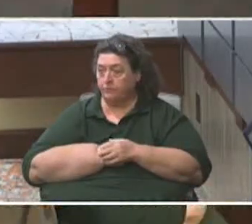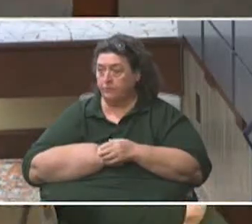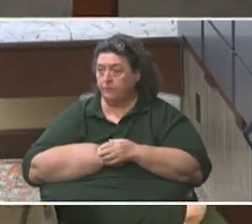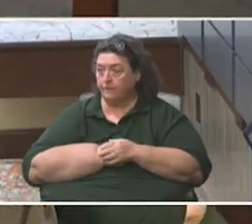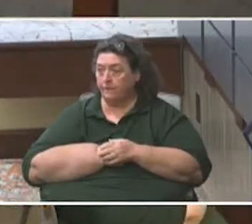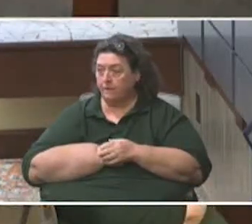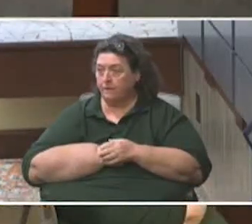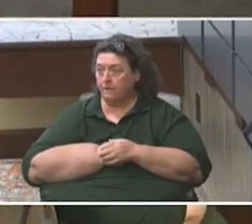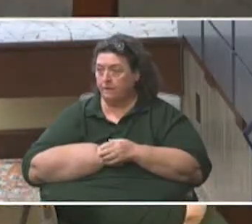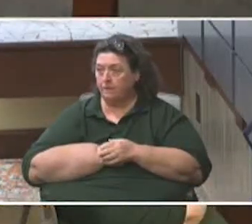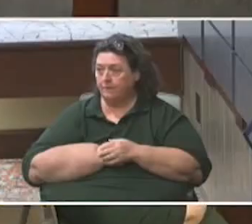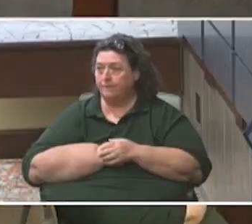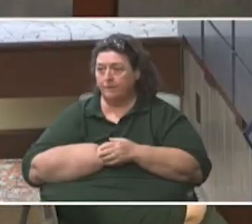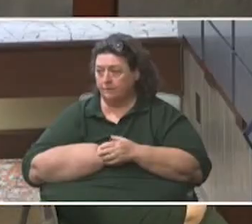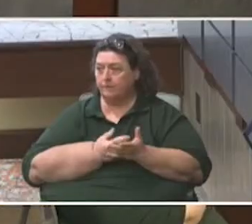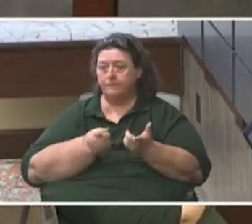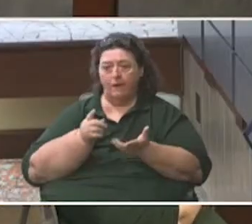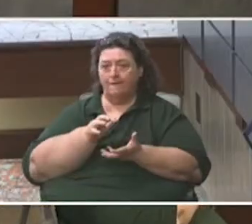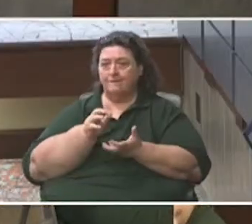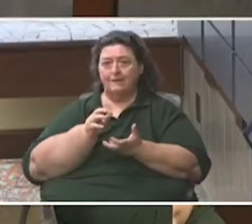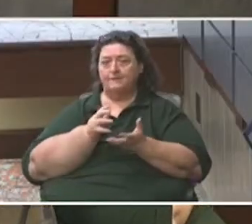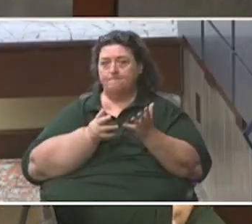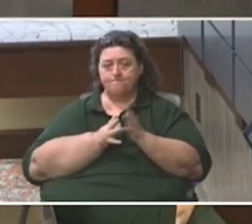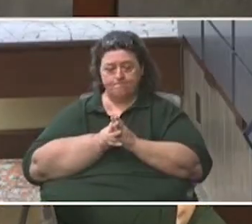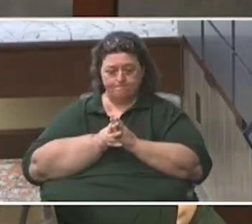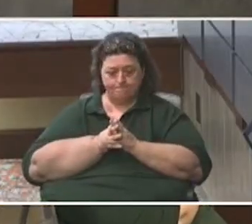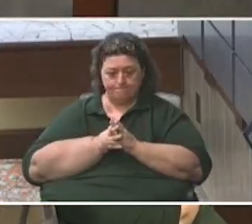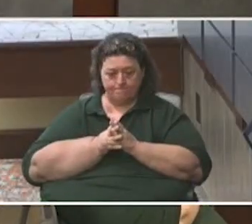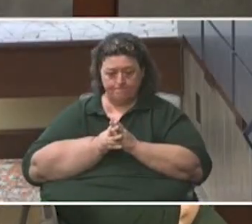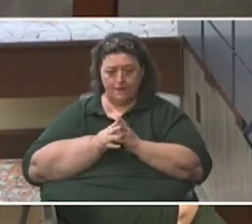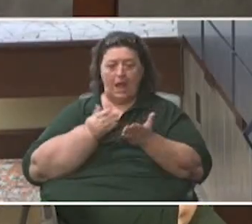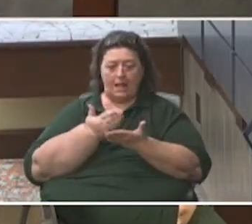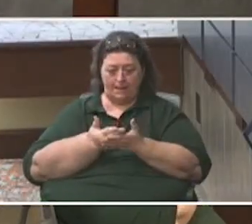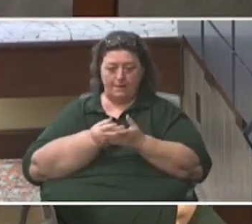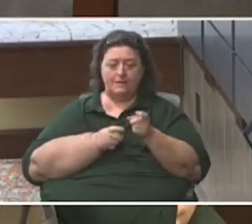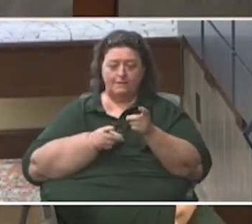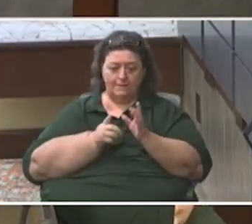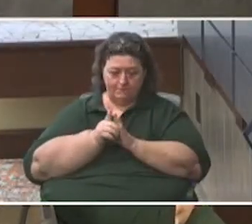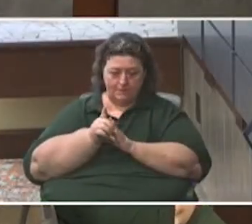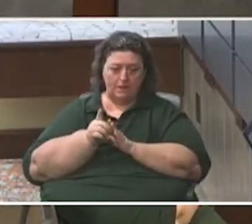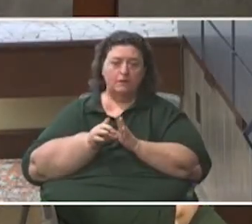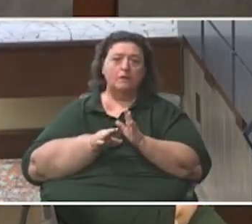Meetings Act, Section 551.072. Economic